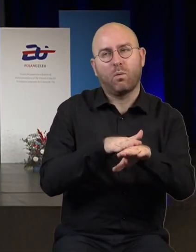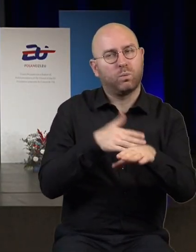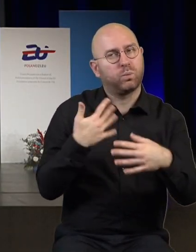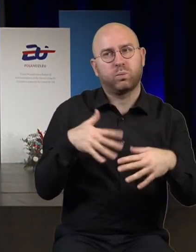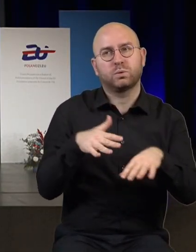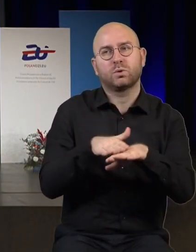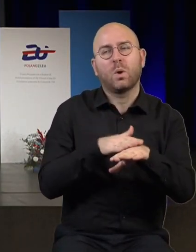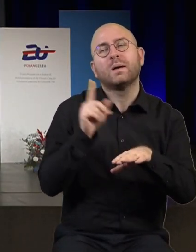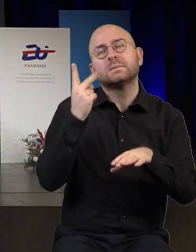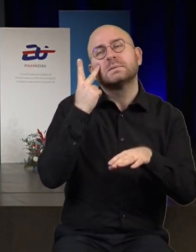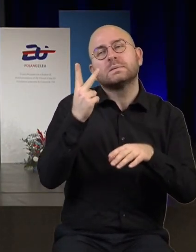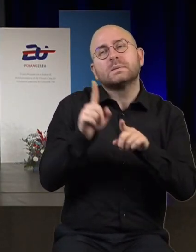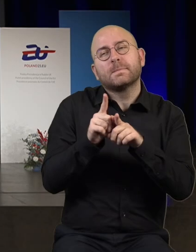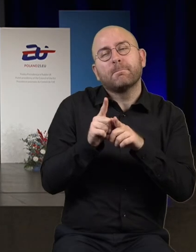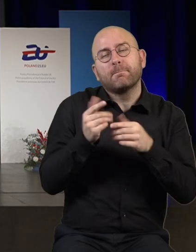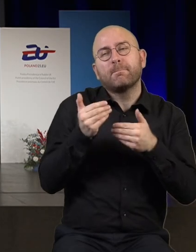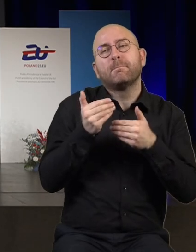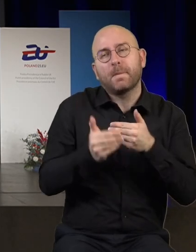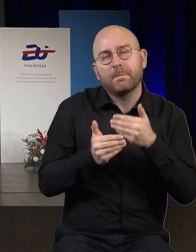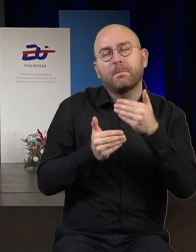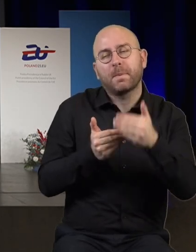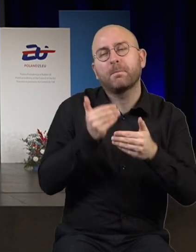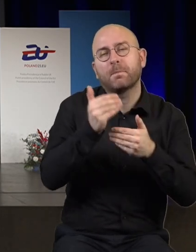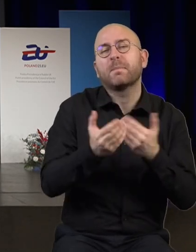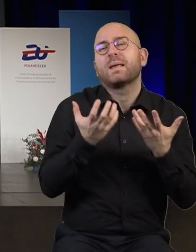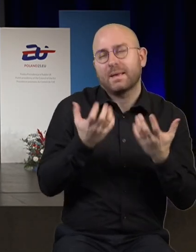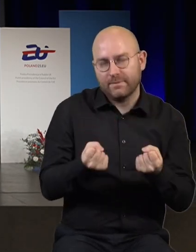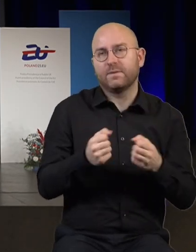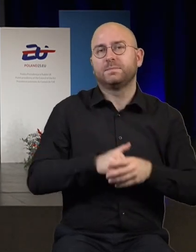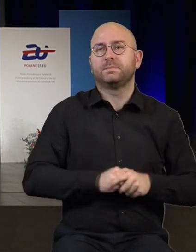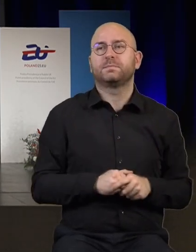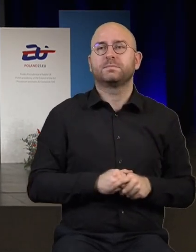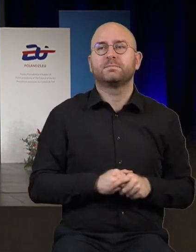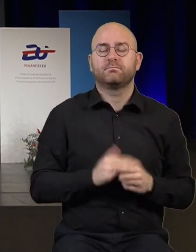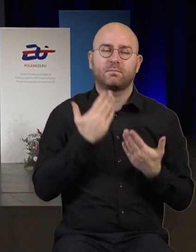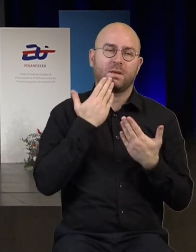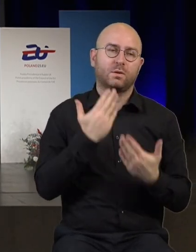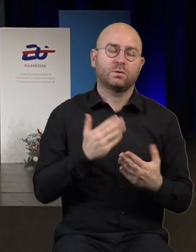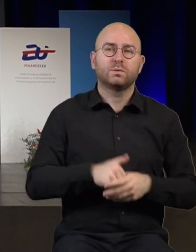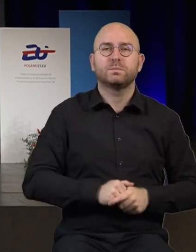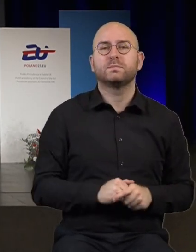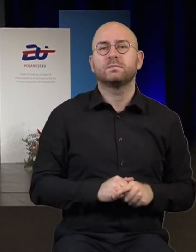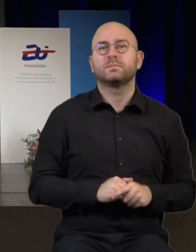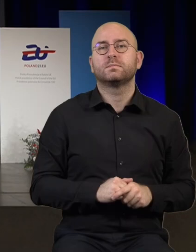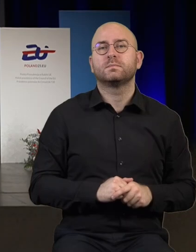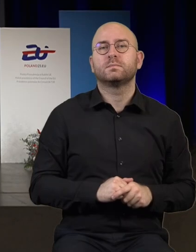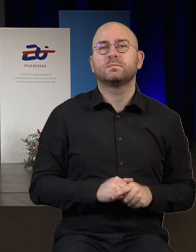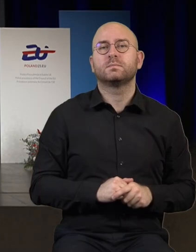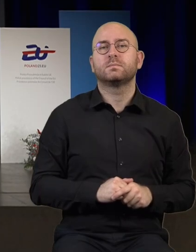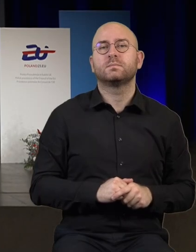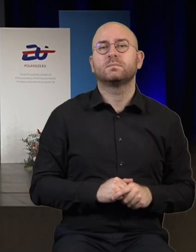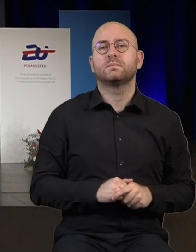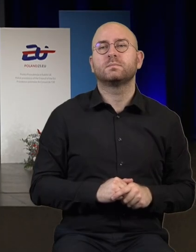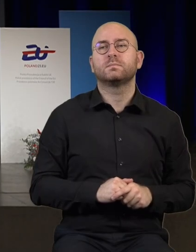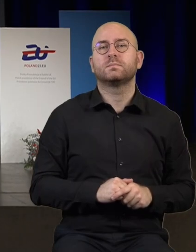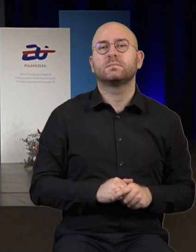We have touched military mobility, we have touched infrastructure, many different fields also, but now I'd